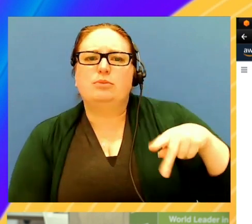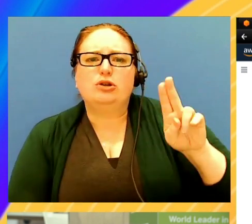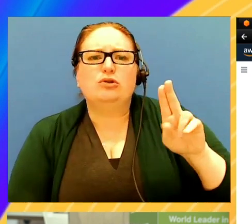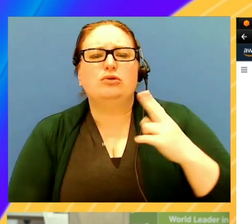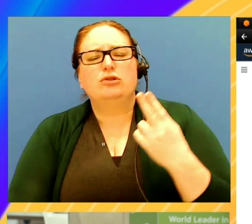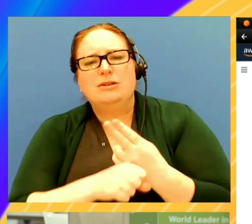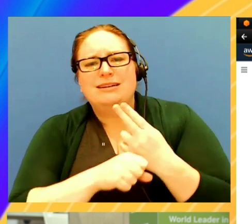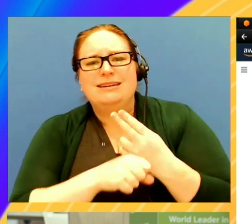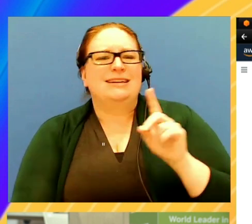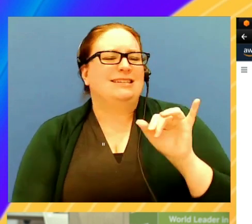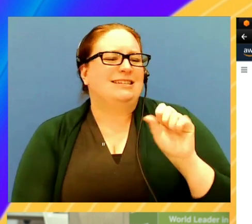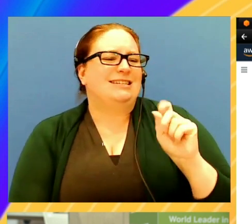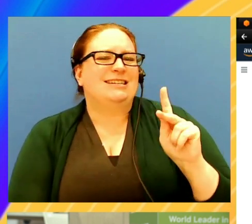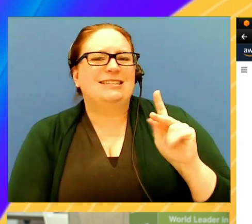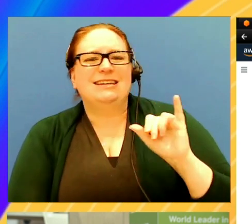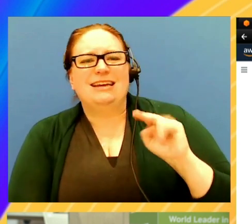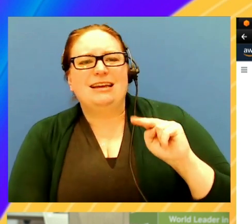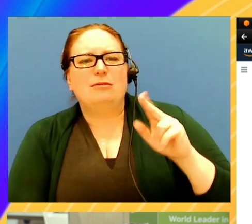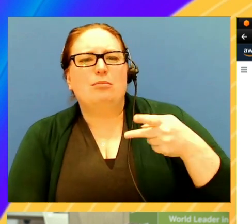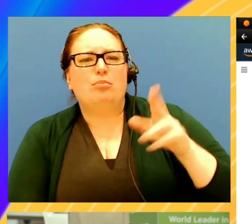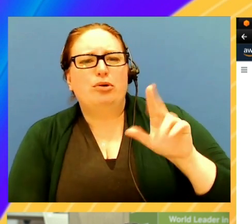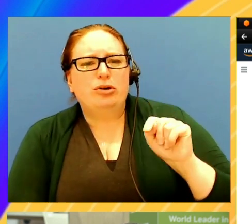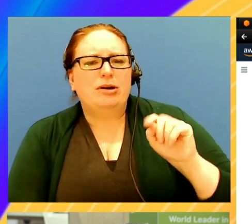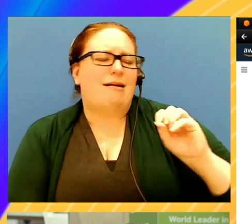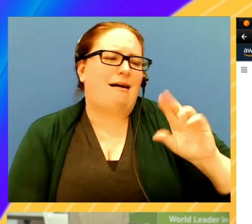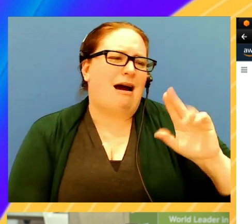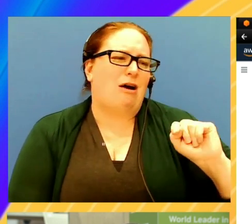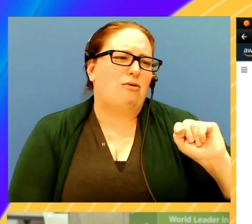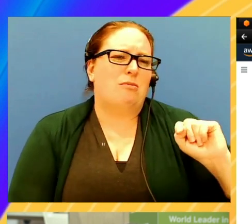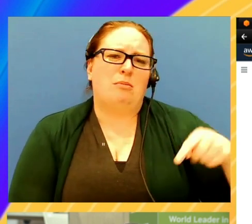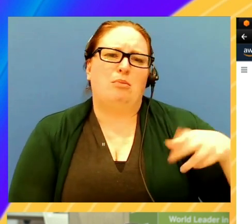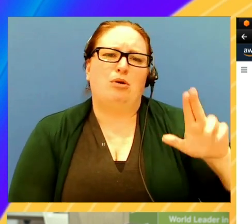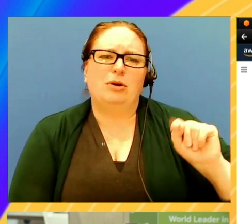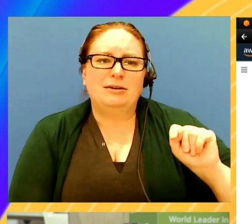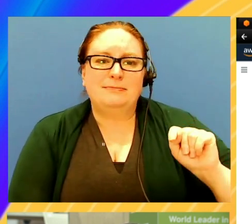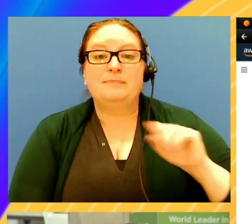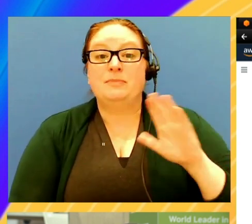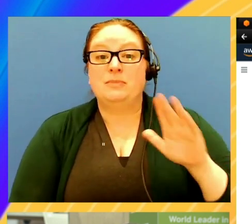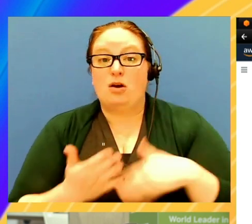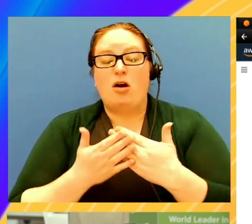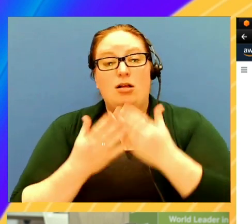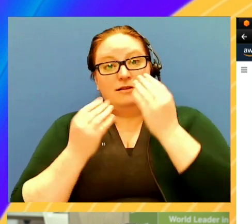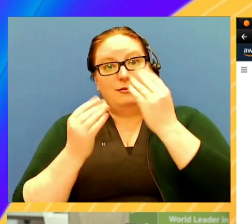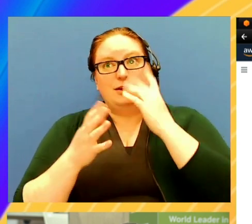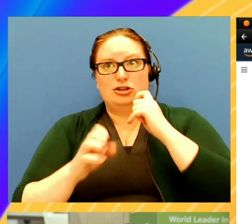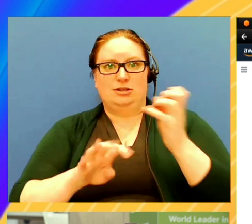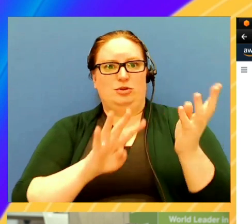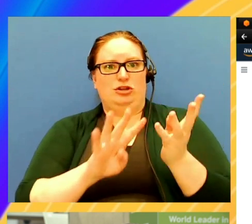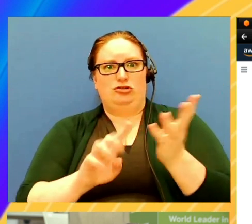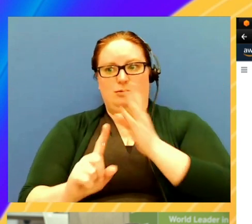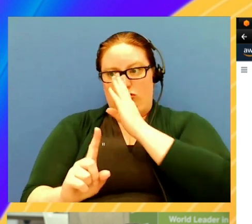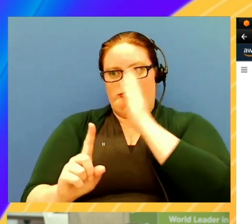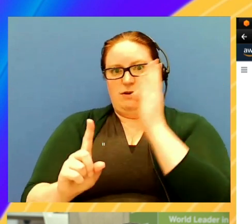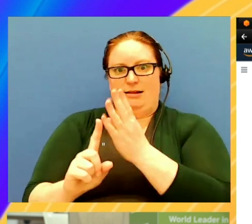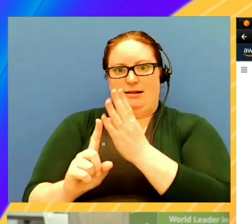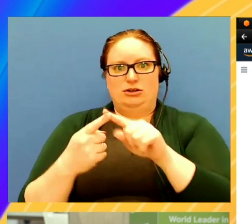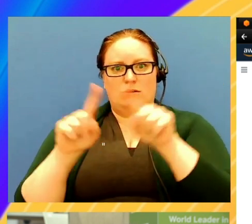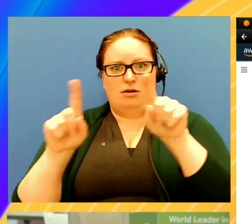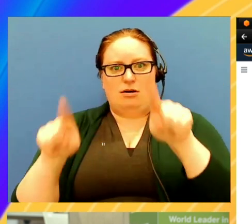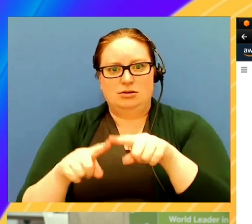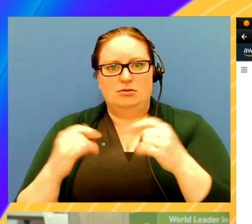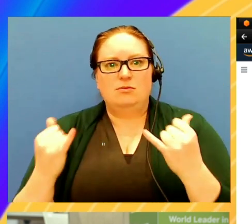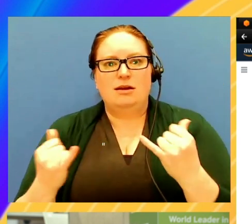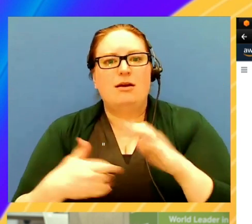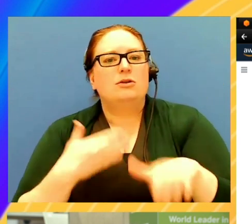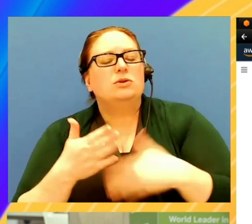output, what is the memory usage or network traffic, all of this information is just being streamed directly to the console at this point. So it's all, in